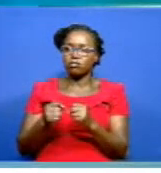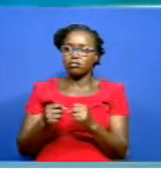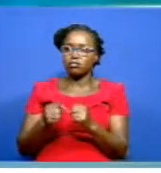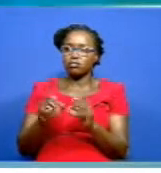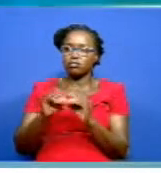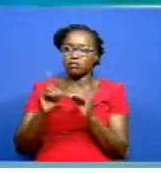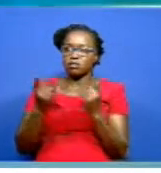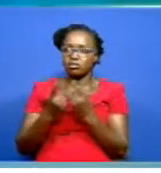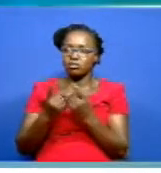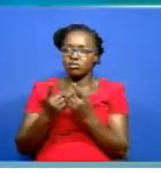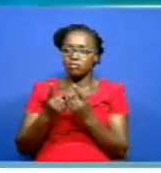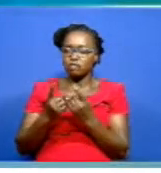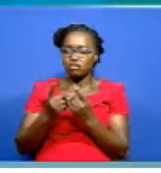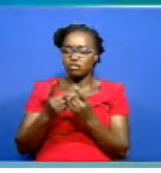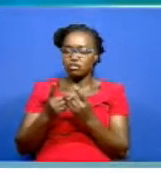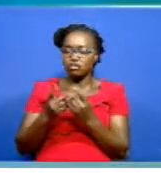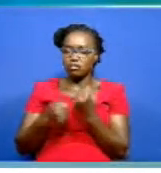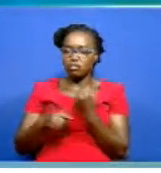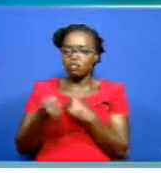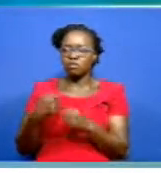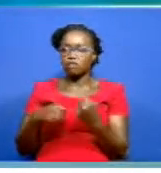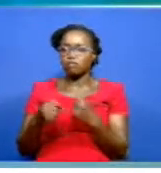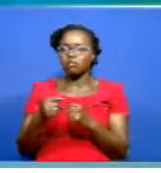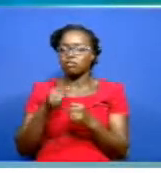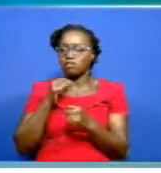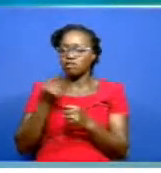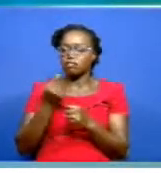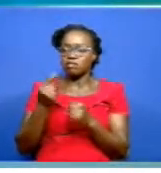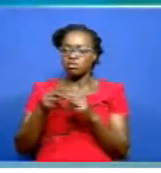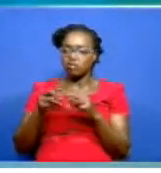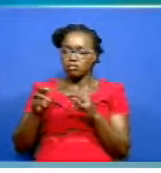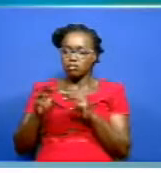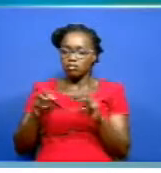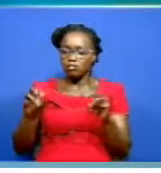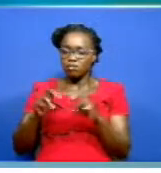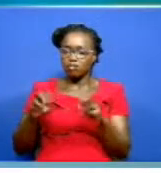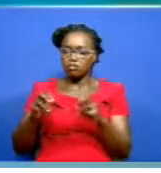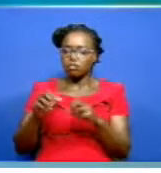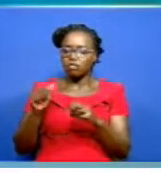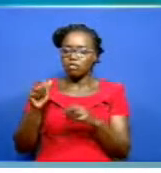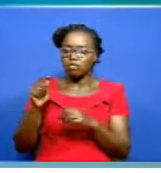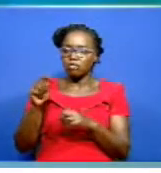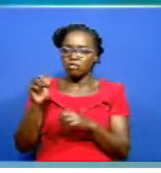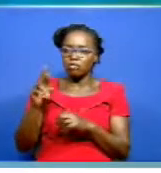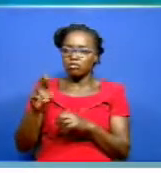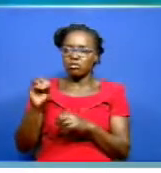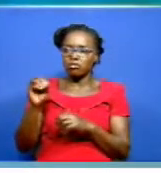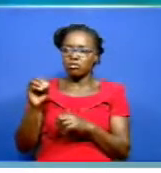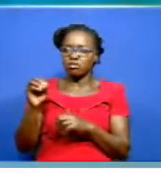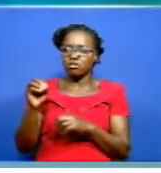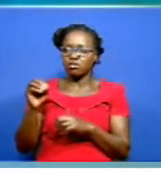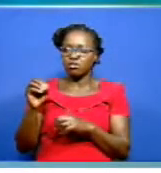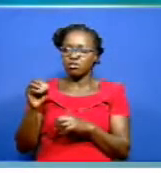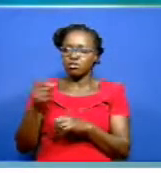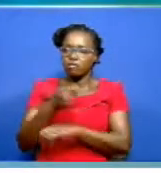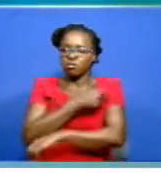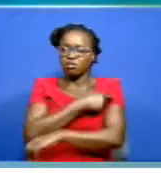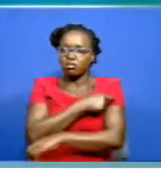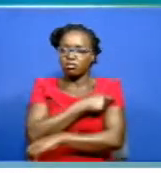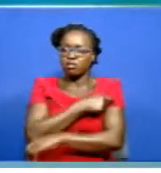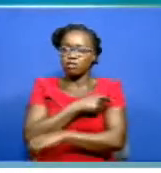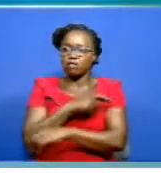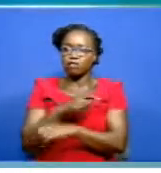department who have not only been monitoring this particular AstraZeneca vaccine, but they have been monitoring